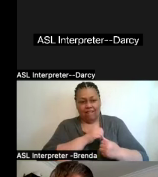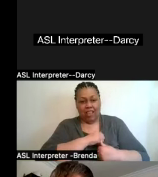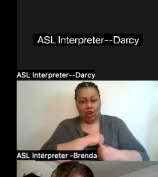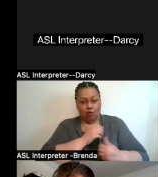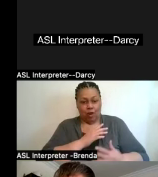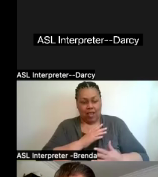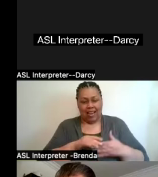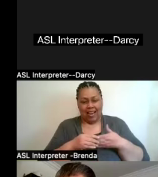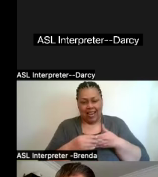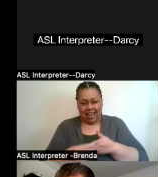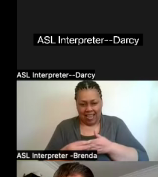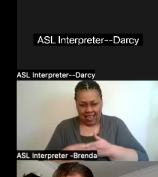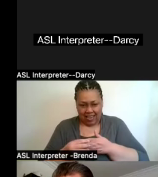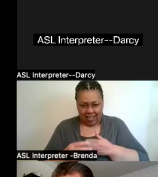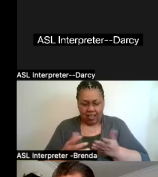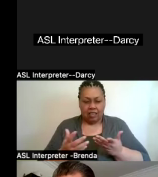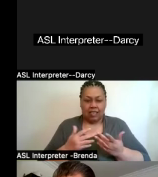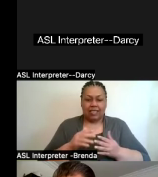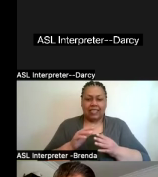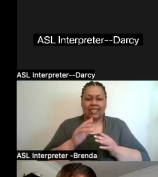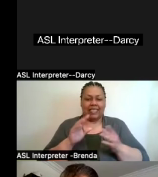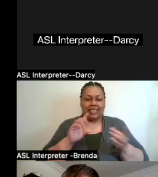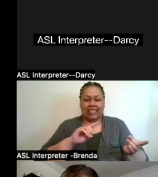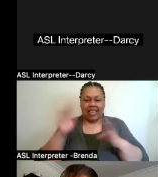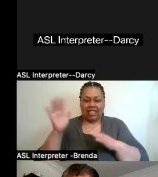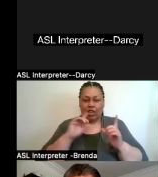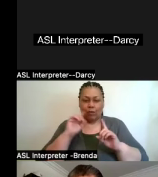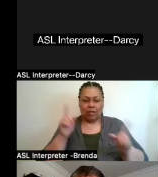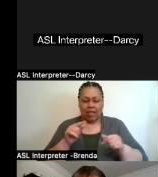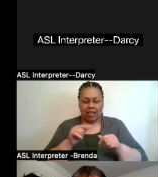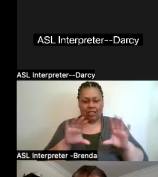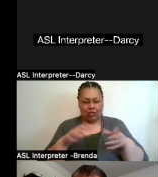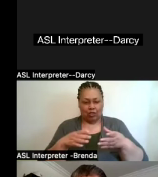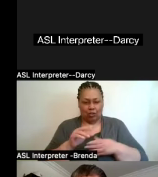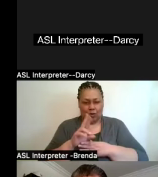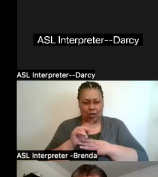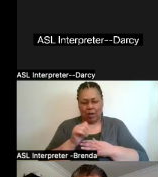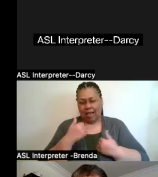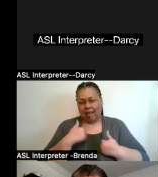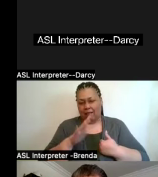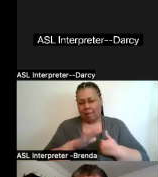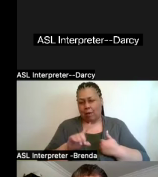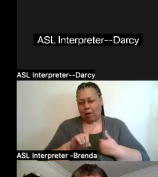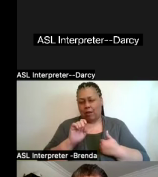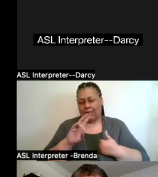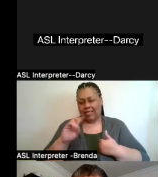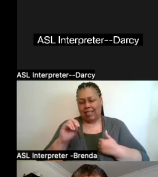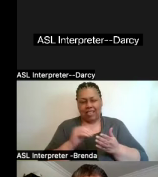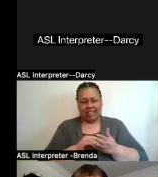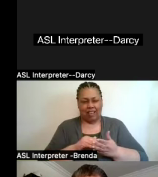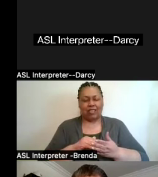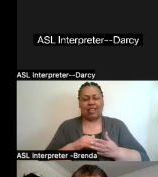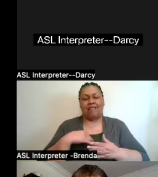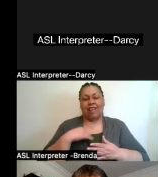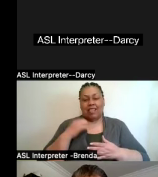volunteer-fueled disaster response organization. We have about 170,000 volunteers across the country, but we